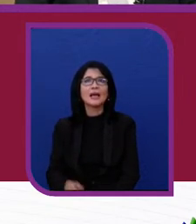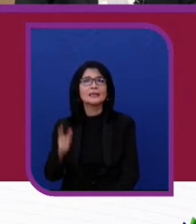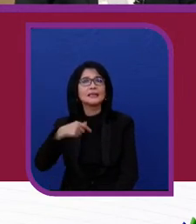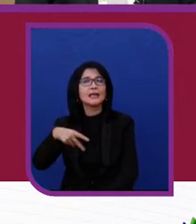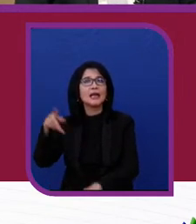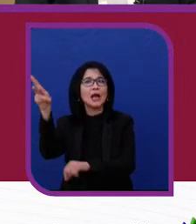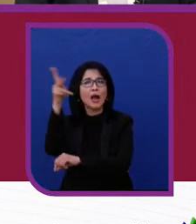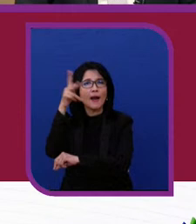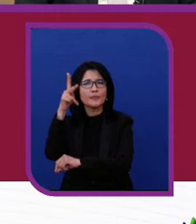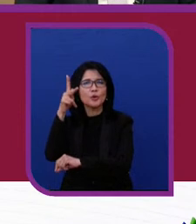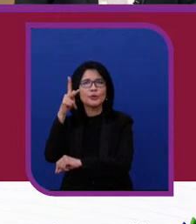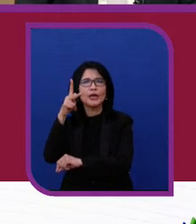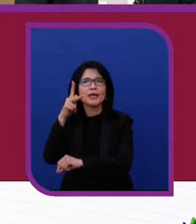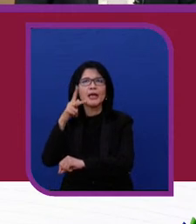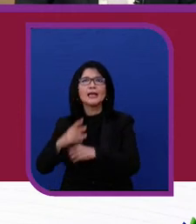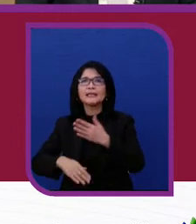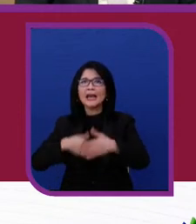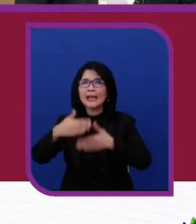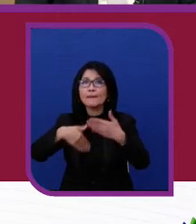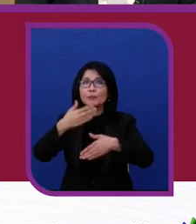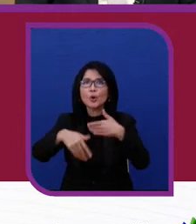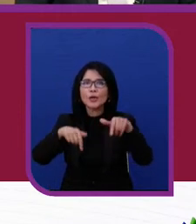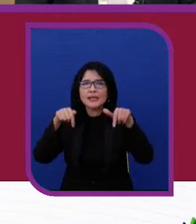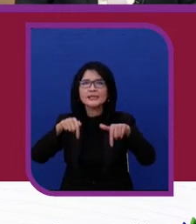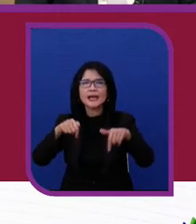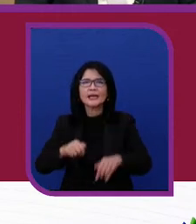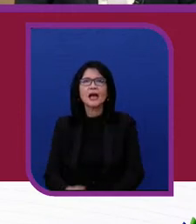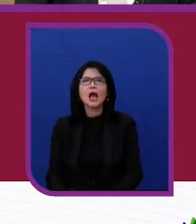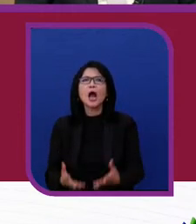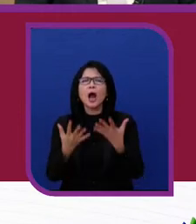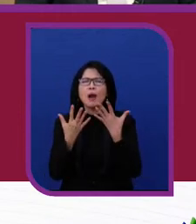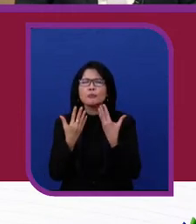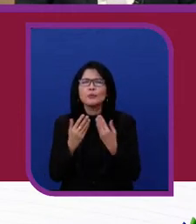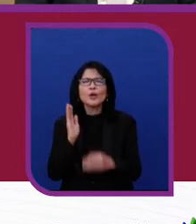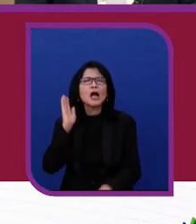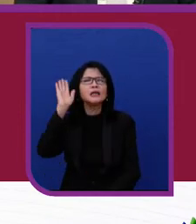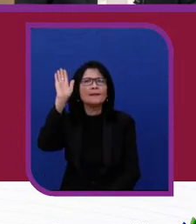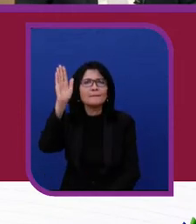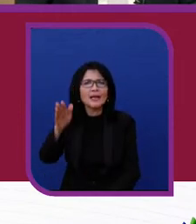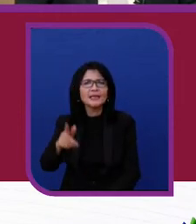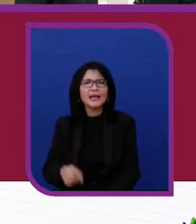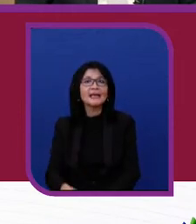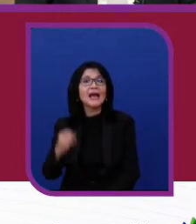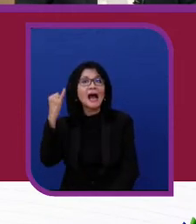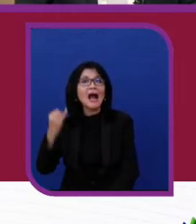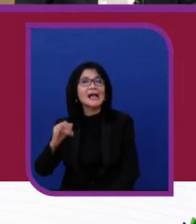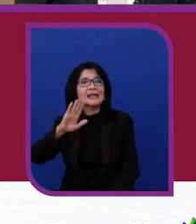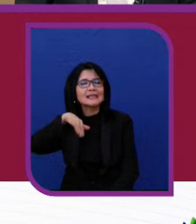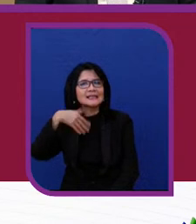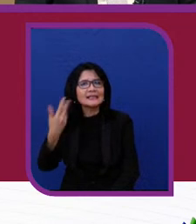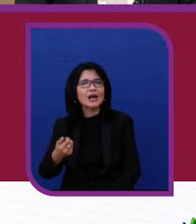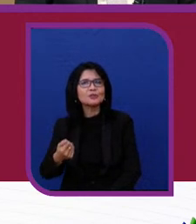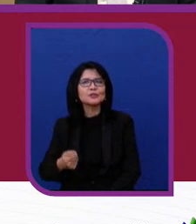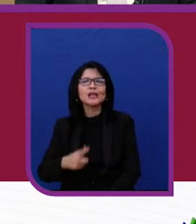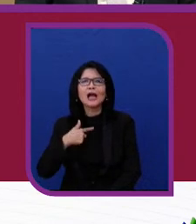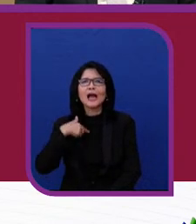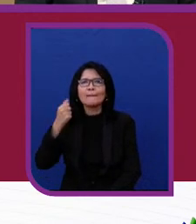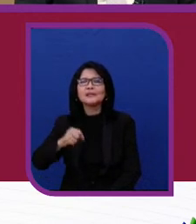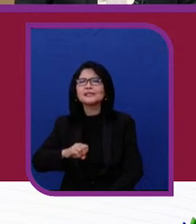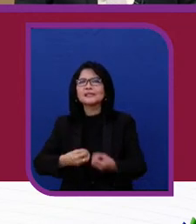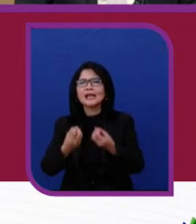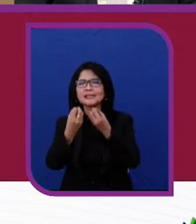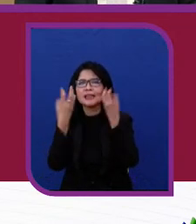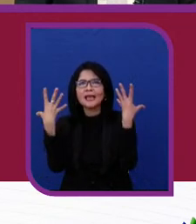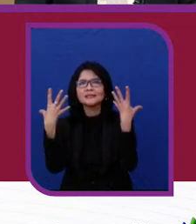we can come with something konkret oflien officer n-ach sama the vanishing support